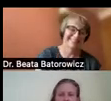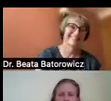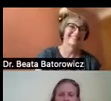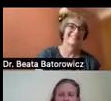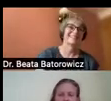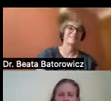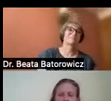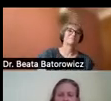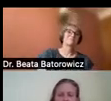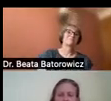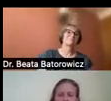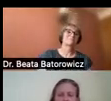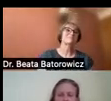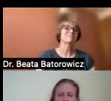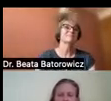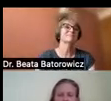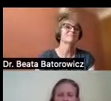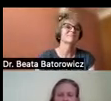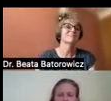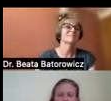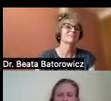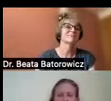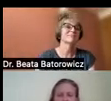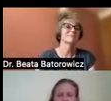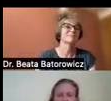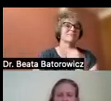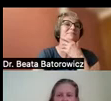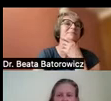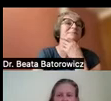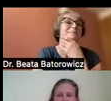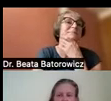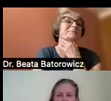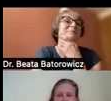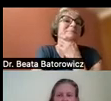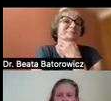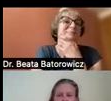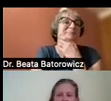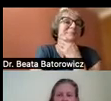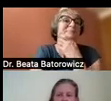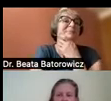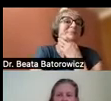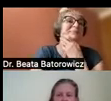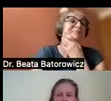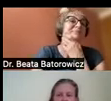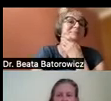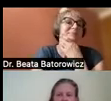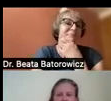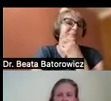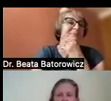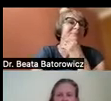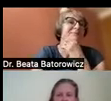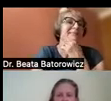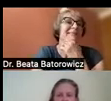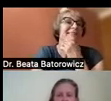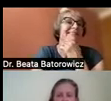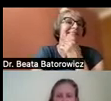I worked with some years ago. Once he said engineers like by themselves will come up with brilliant solutions to